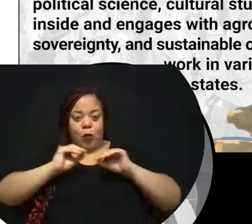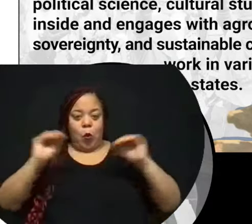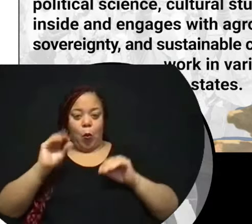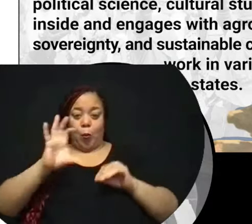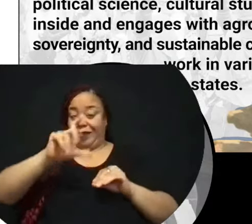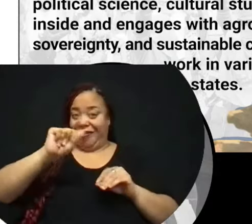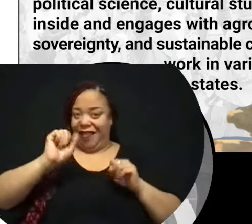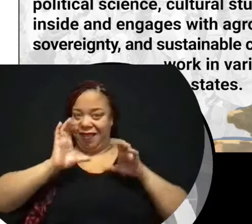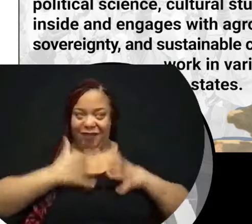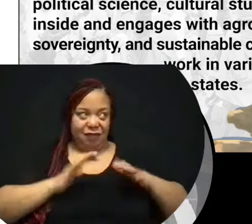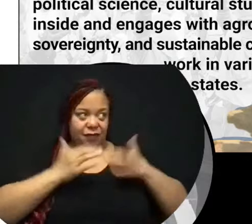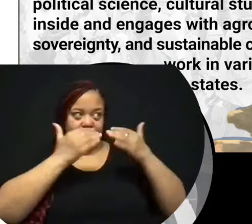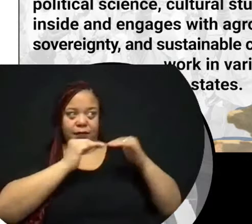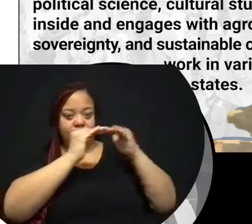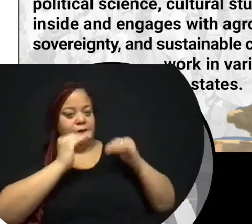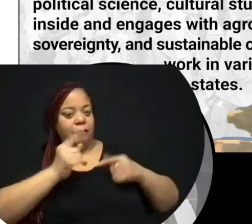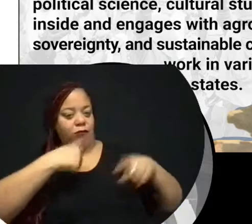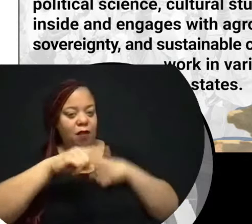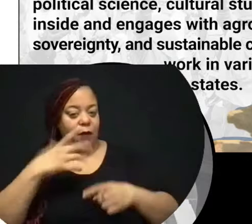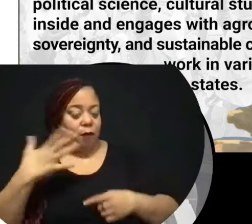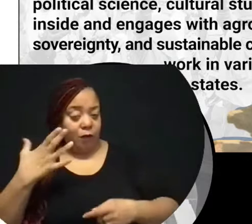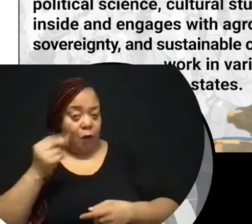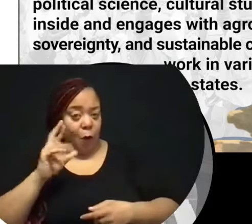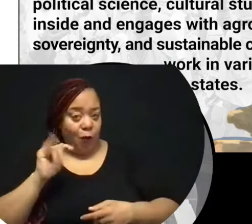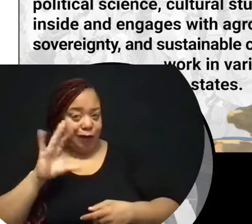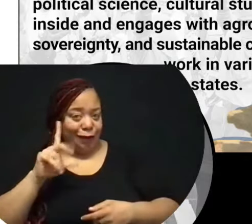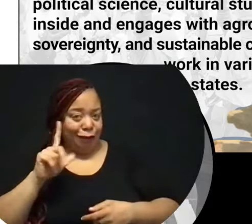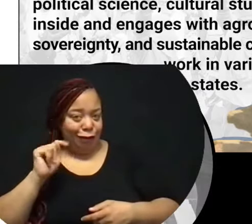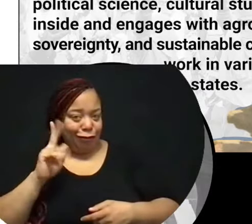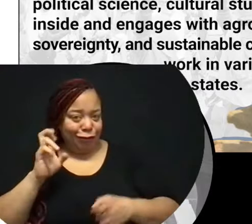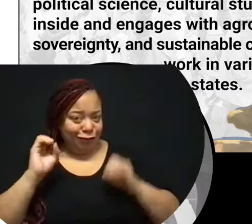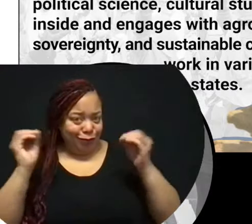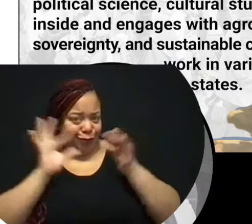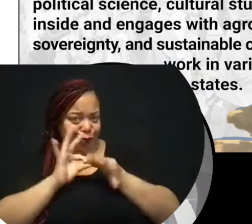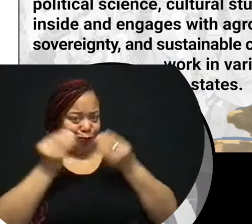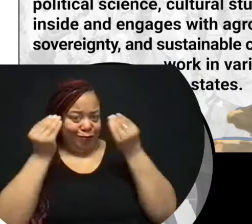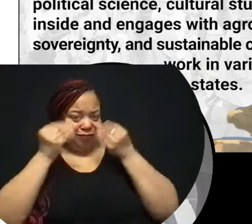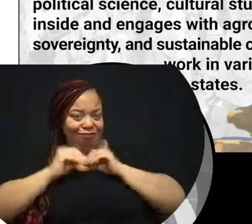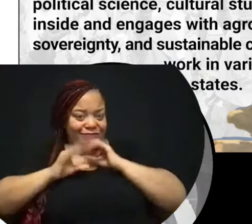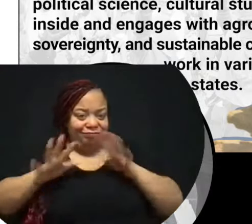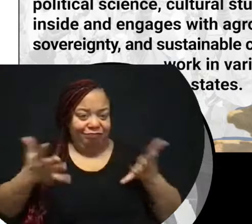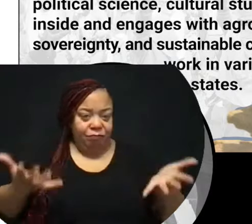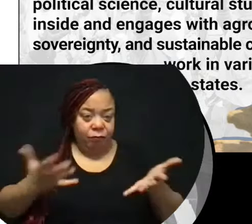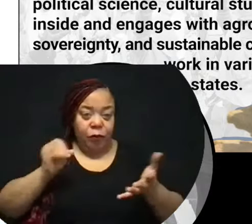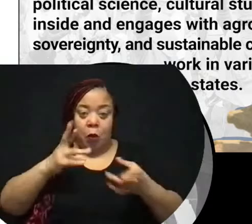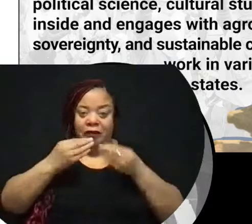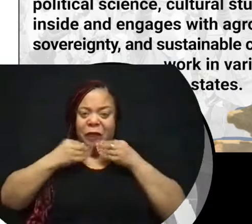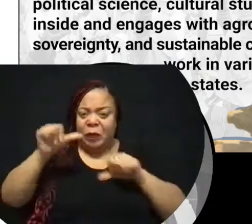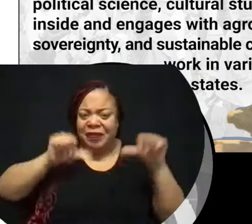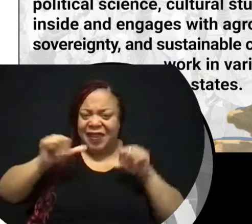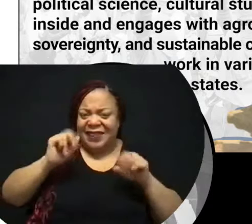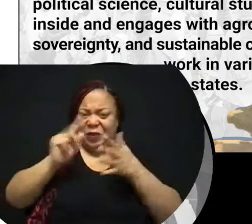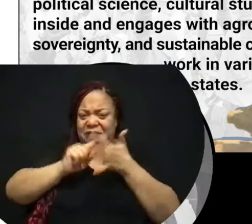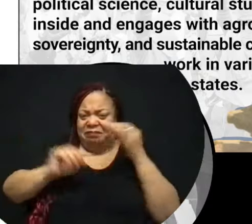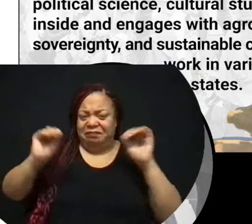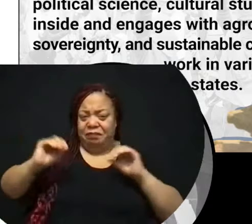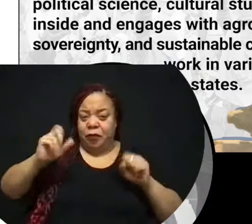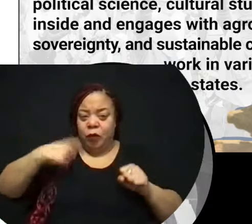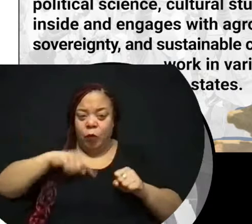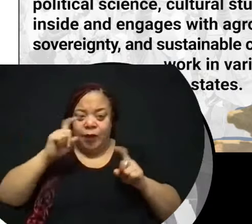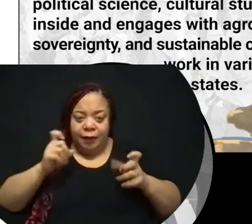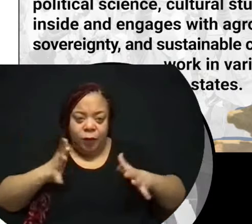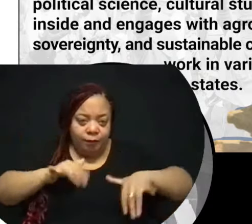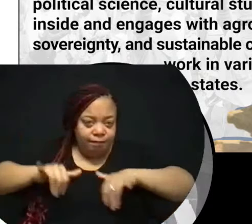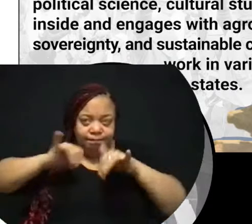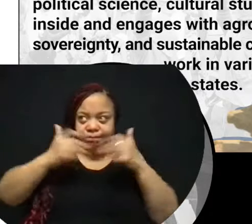have long conversations about, you know, what healthier food, how it benefit us, you